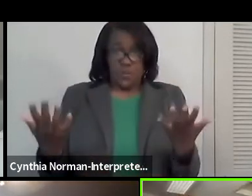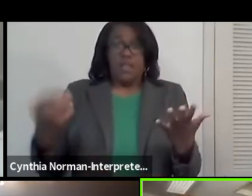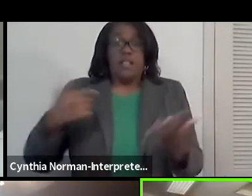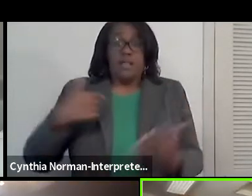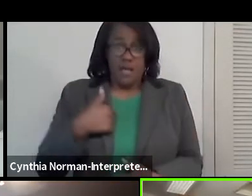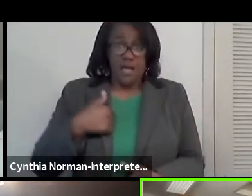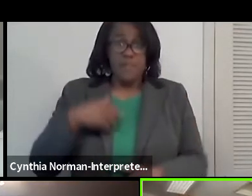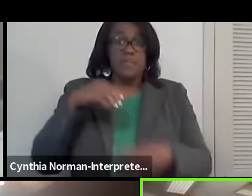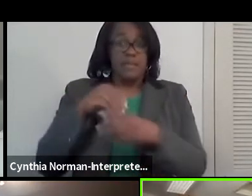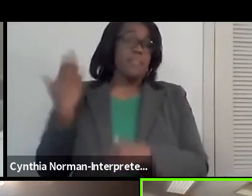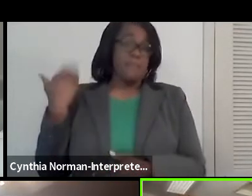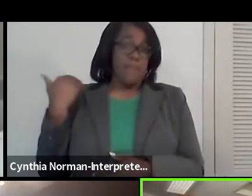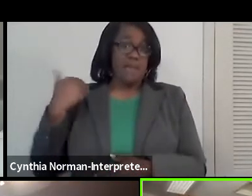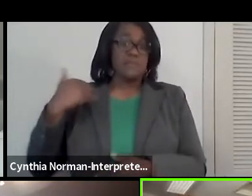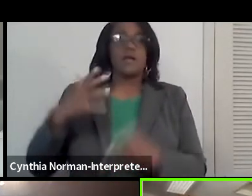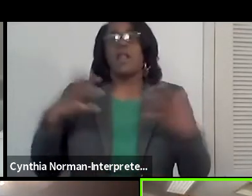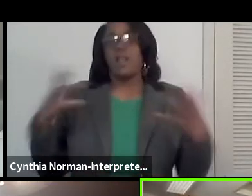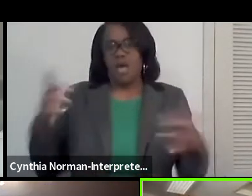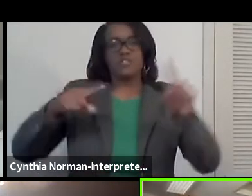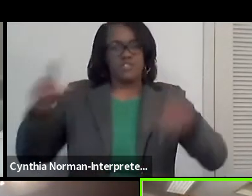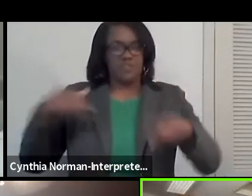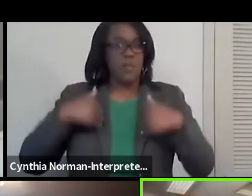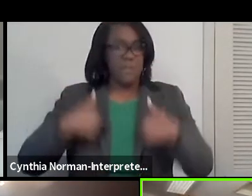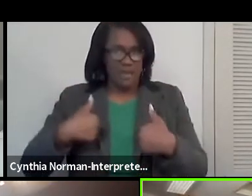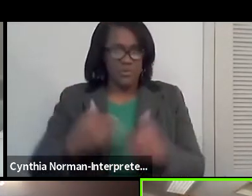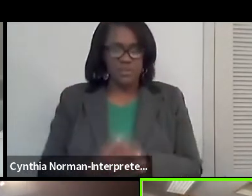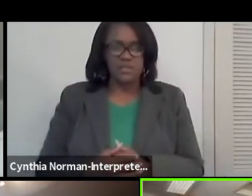In the past, I've studied lots of different mammals.